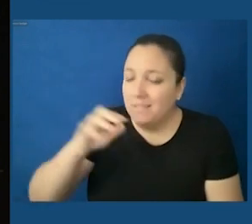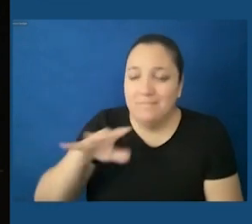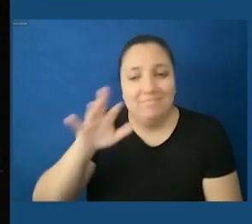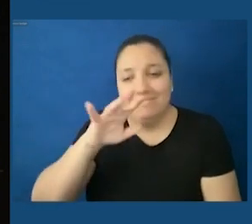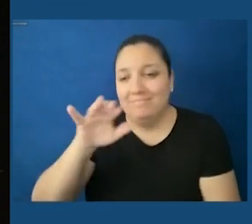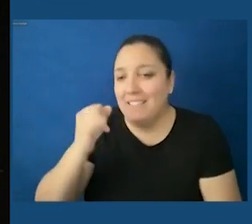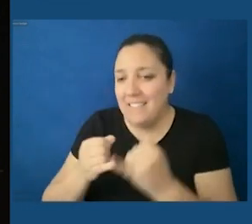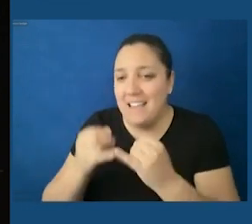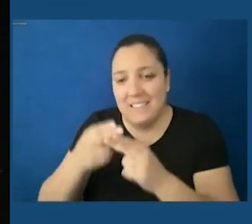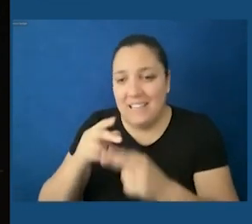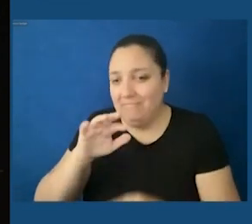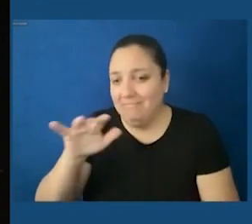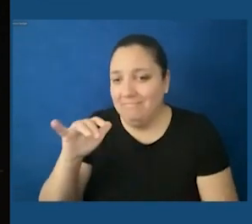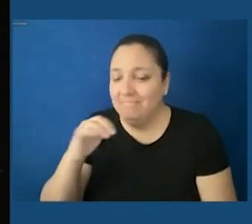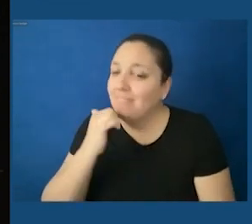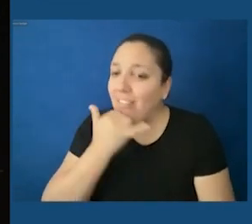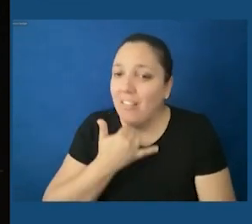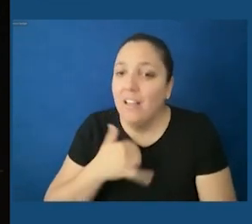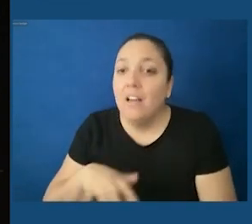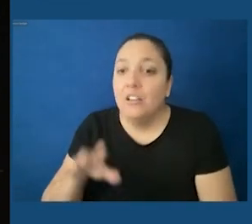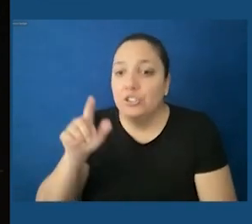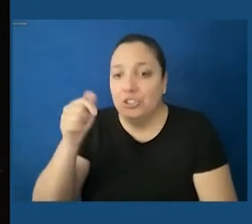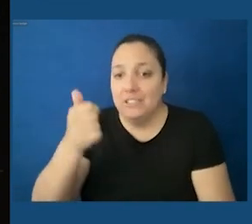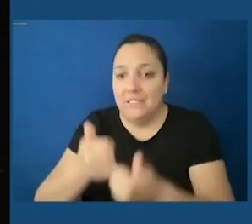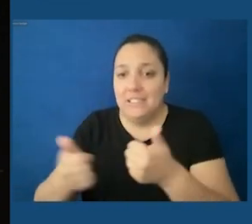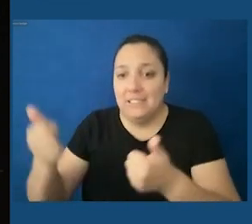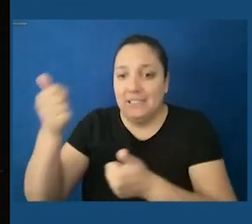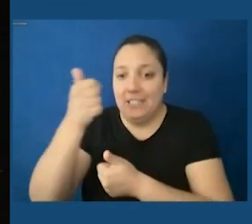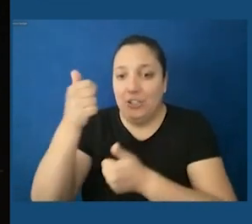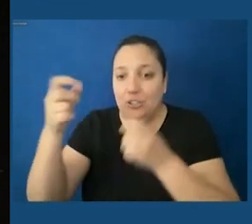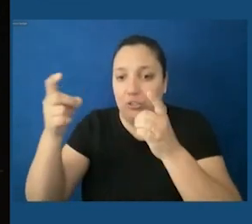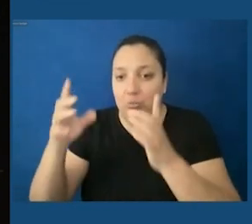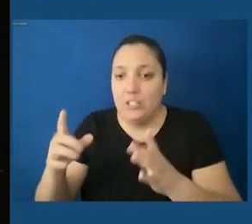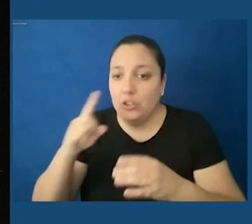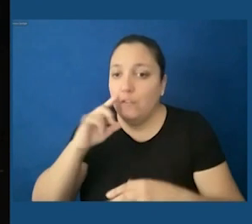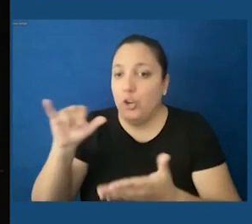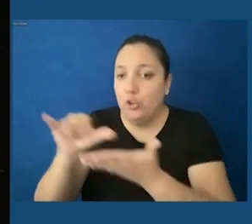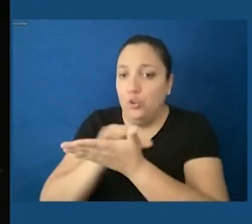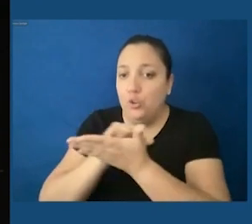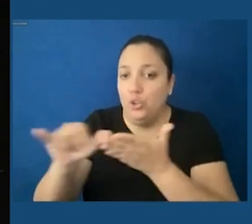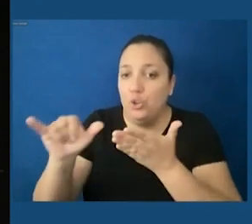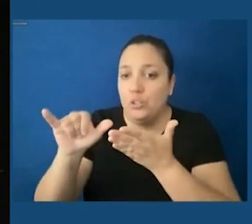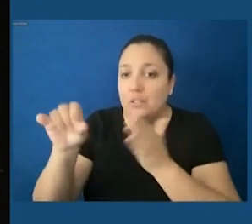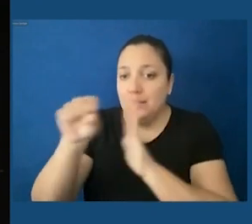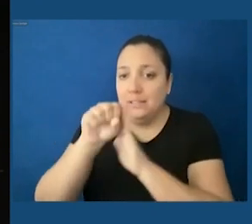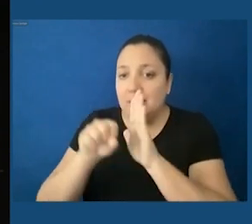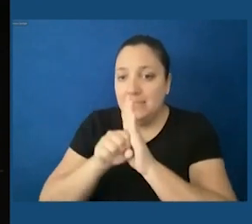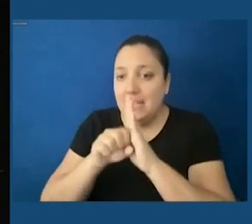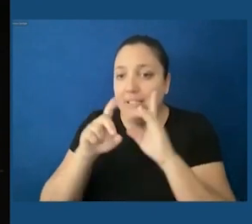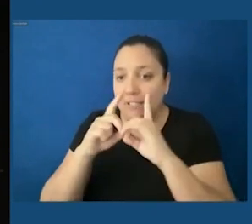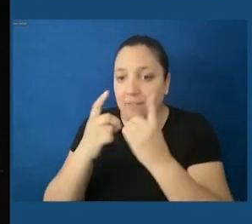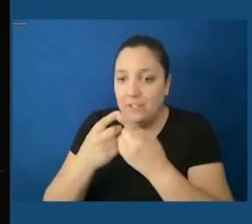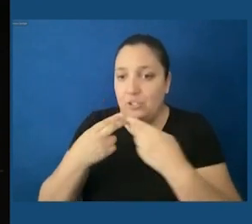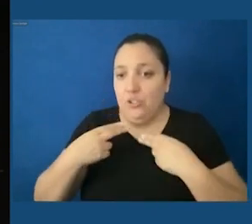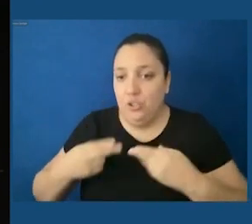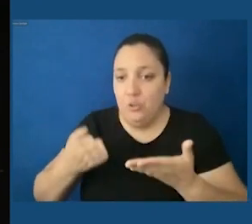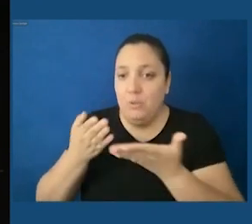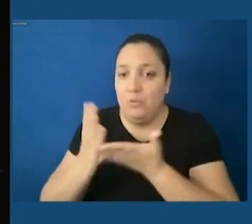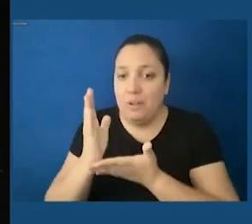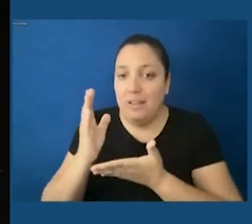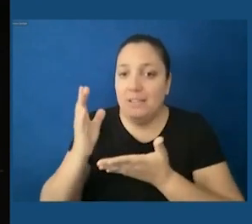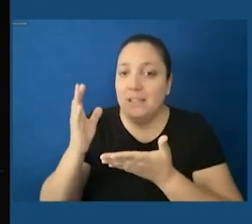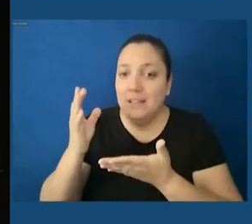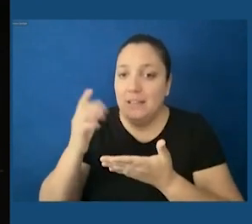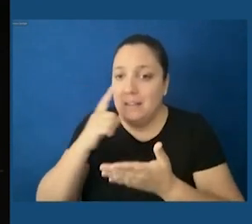she's from the Senior Director of the New York State Division of Human Rights, Hate and Bias Prevention Unit. Sorry, I didn't have the cheat sheet.